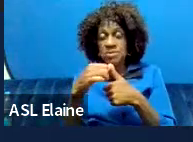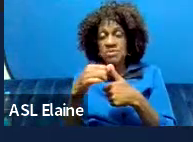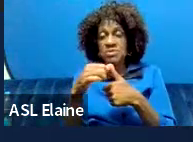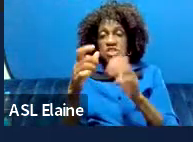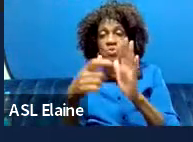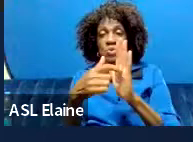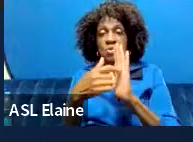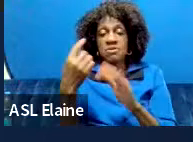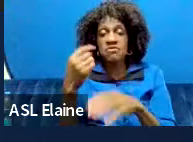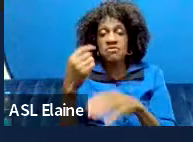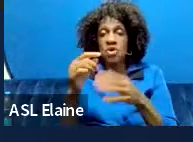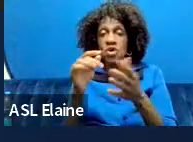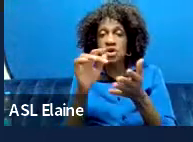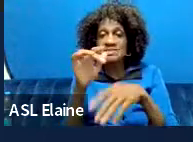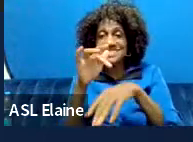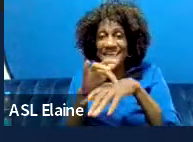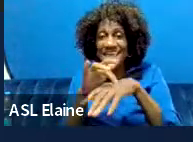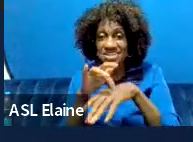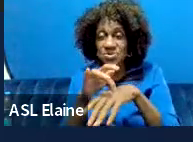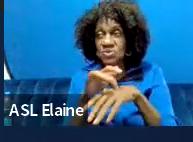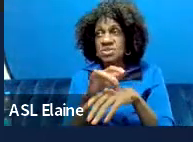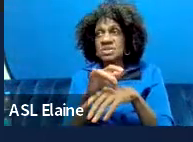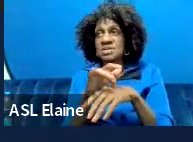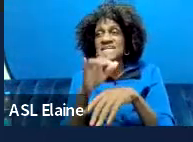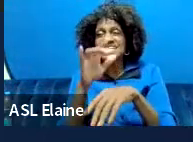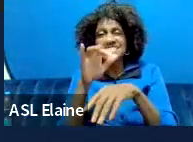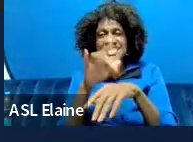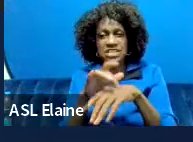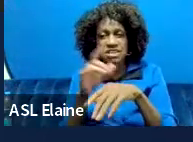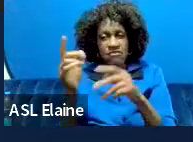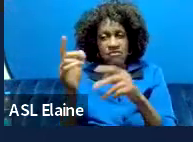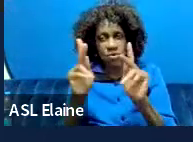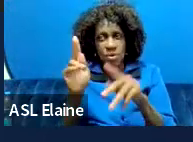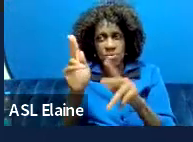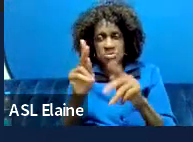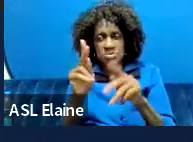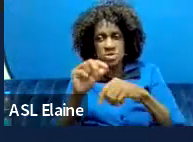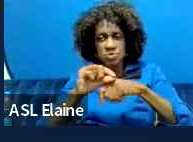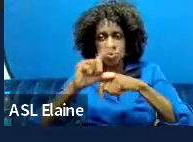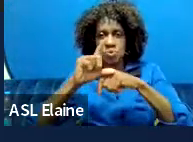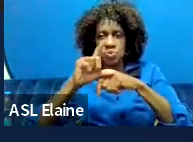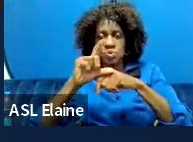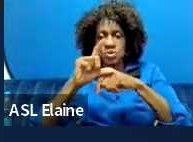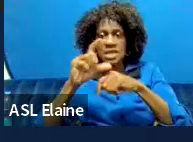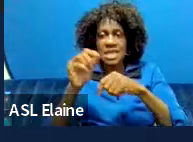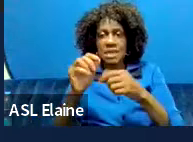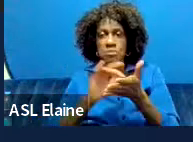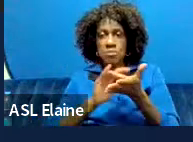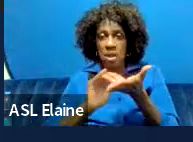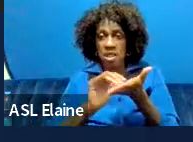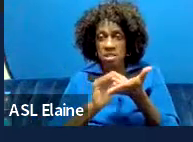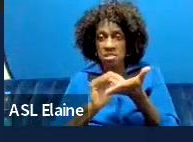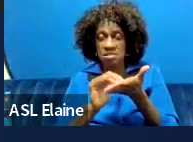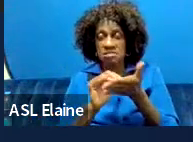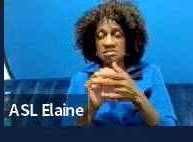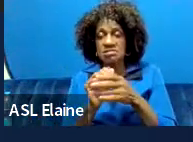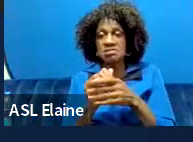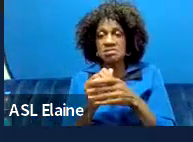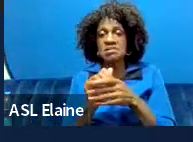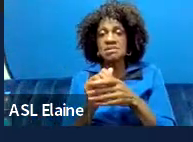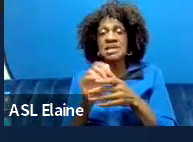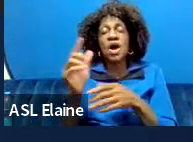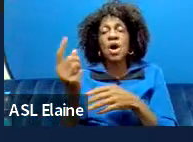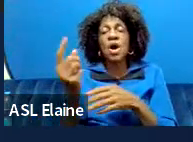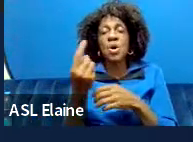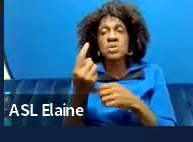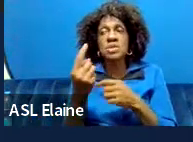requirements for tactile, and remember, tactile is for those raised characters in Braille, are only